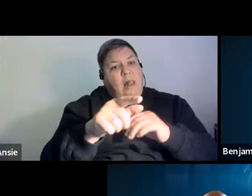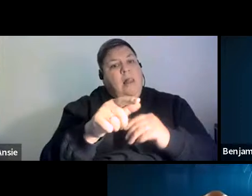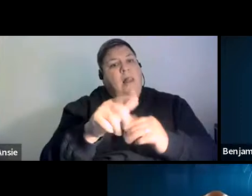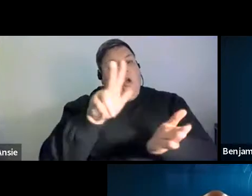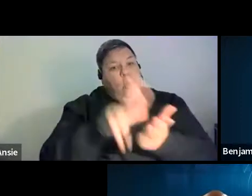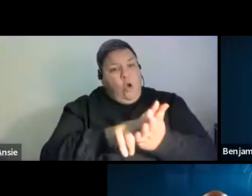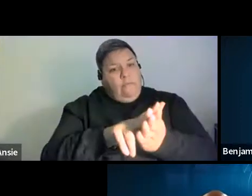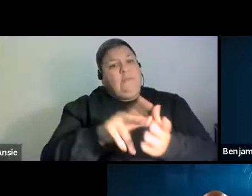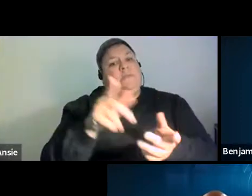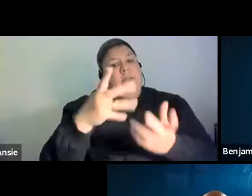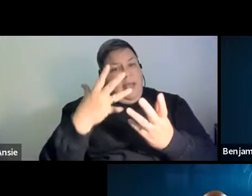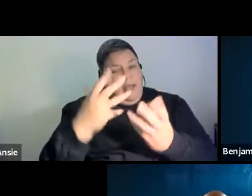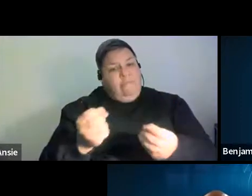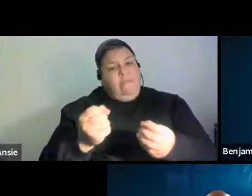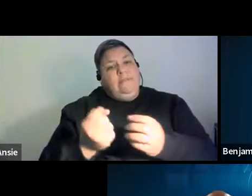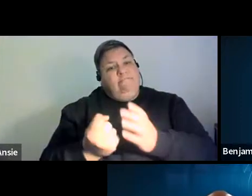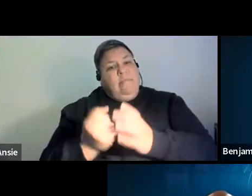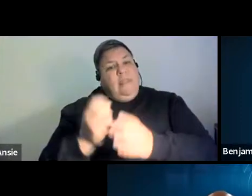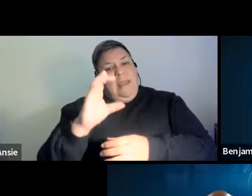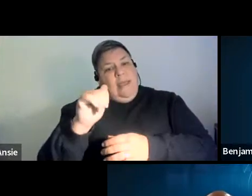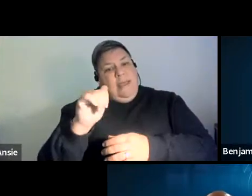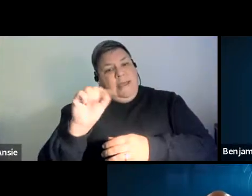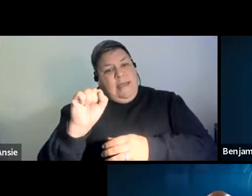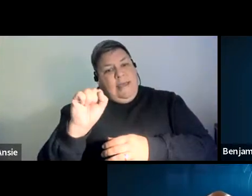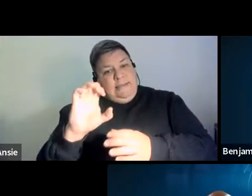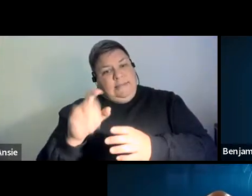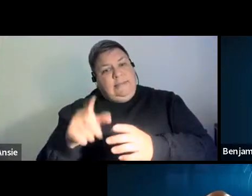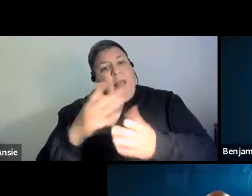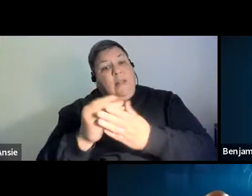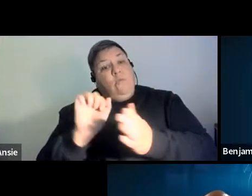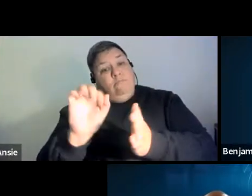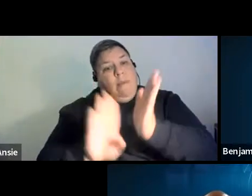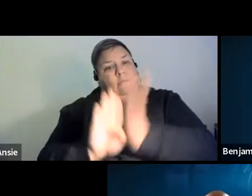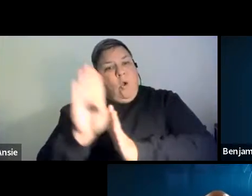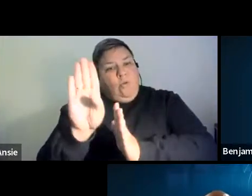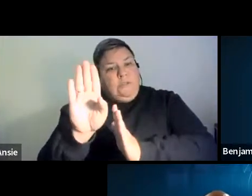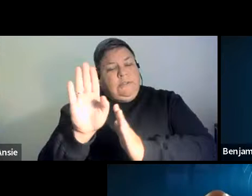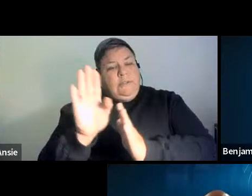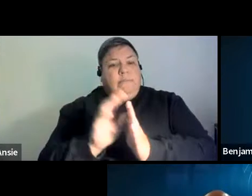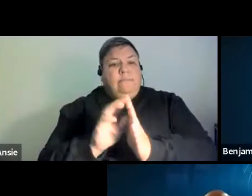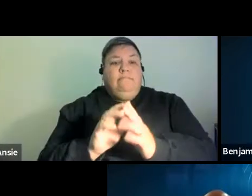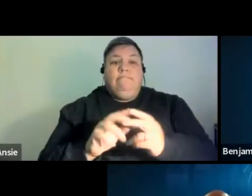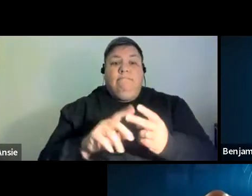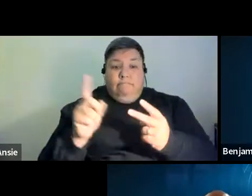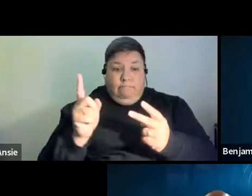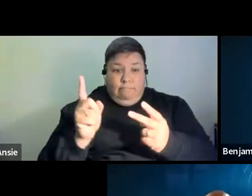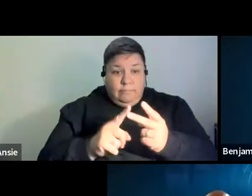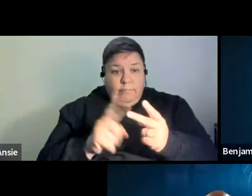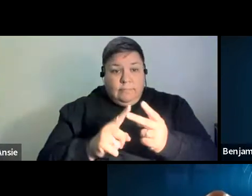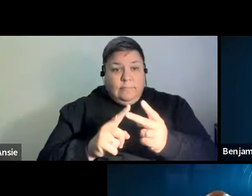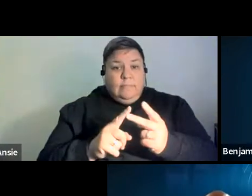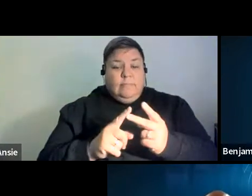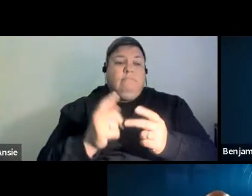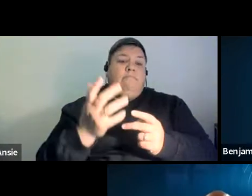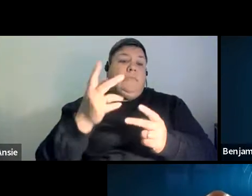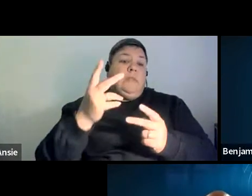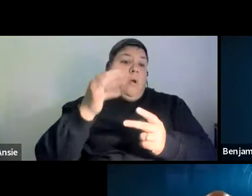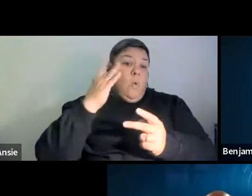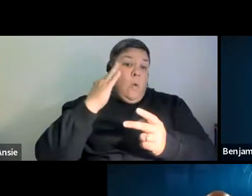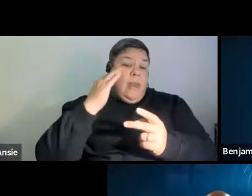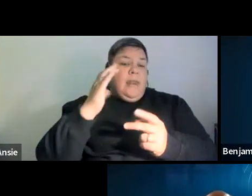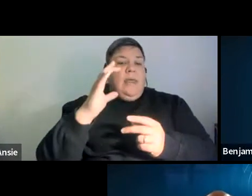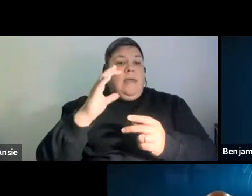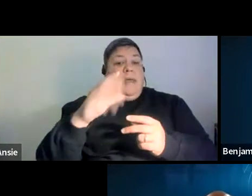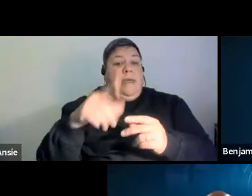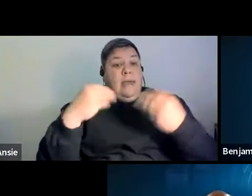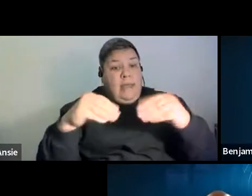has been created and the progress of the case. And then the second email that will be sent when the case is closed, we will send